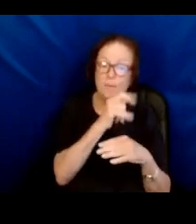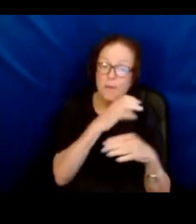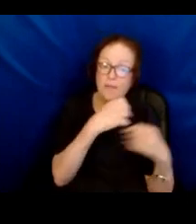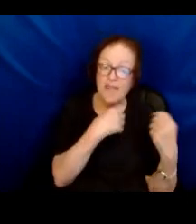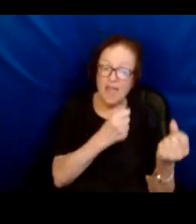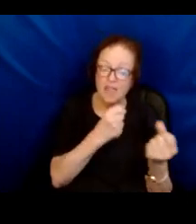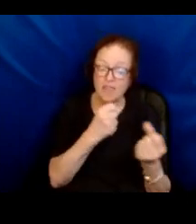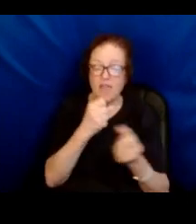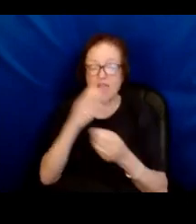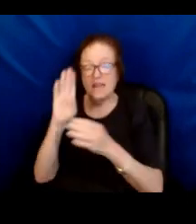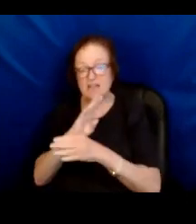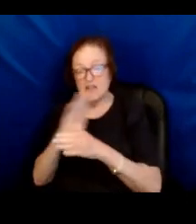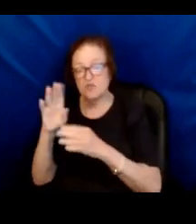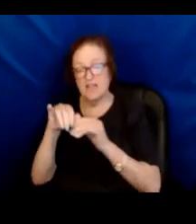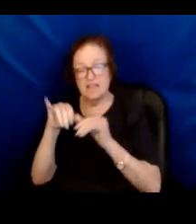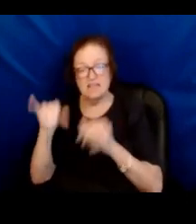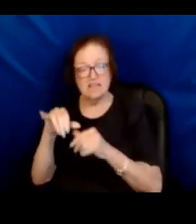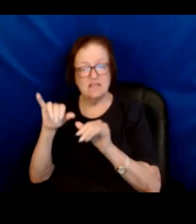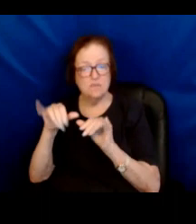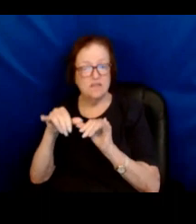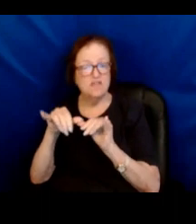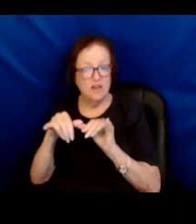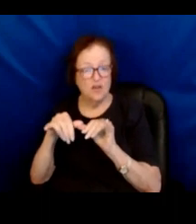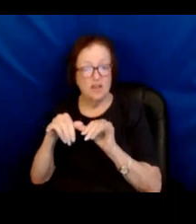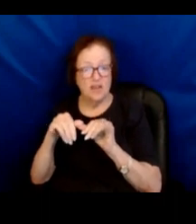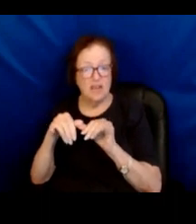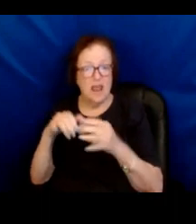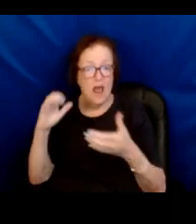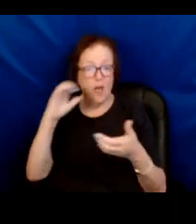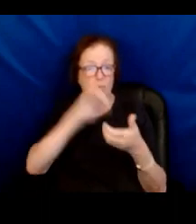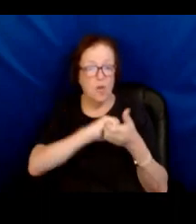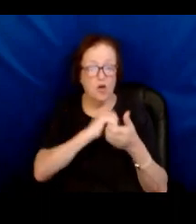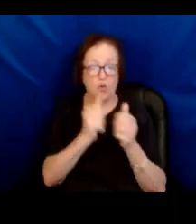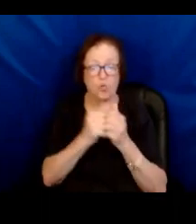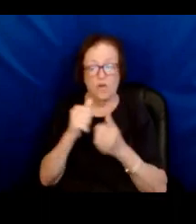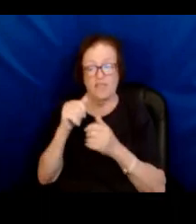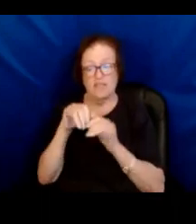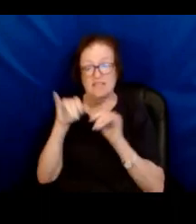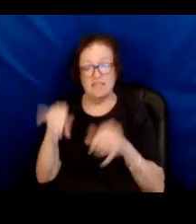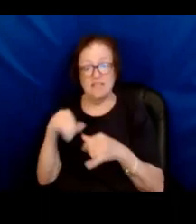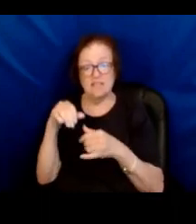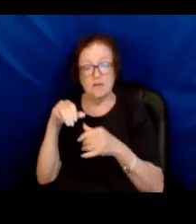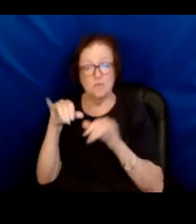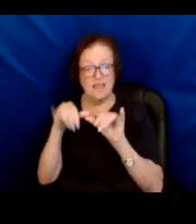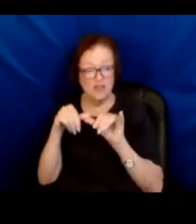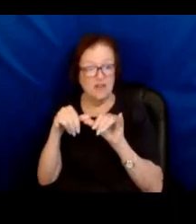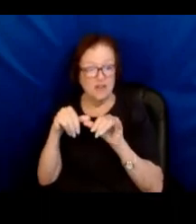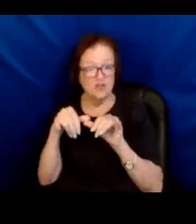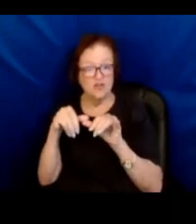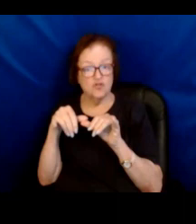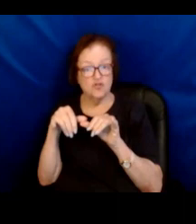in industrial and systems engineering, and partner with systems engineers to try to bring